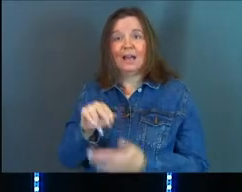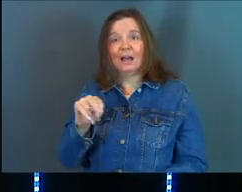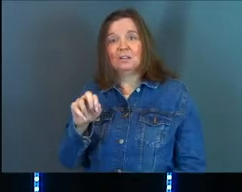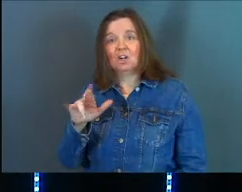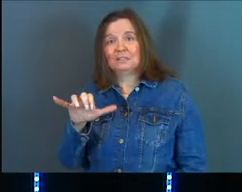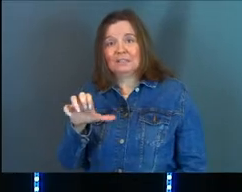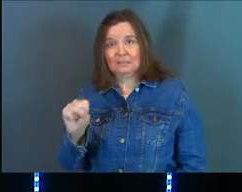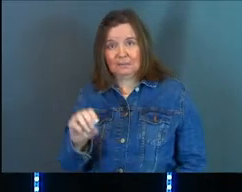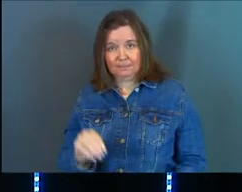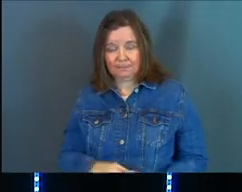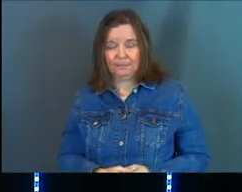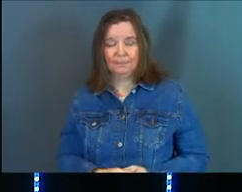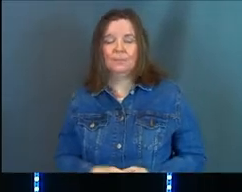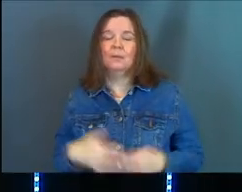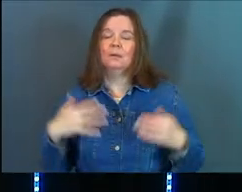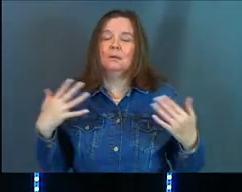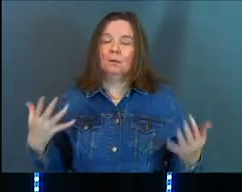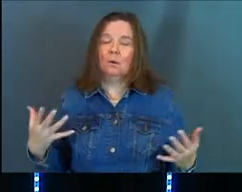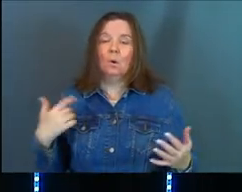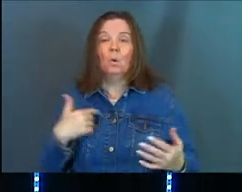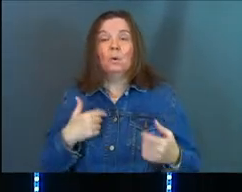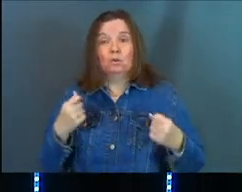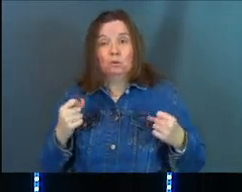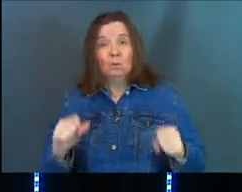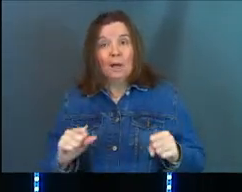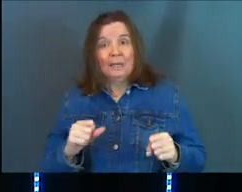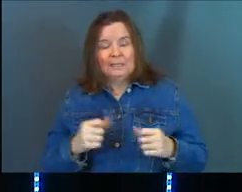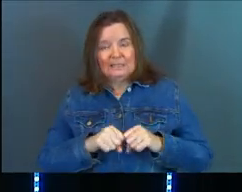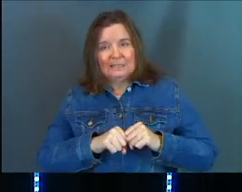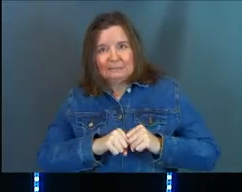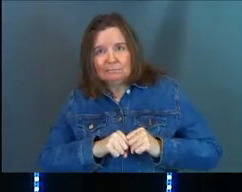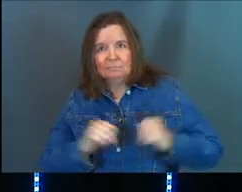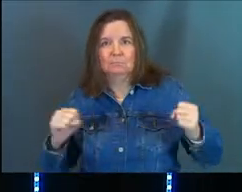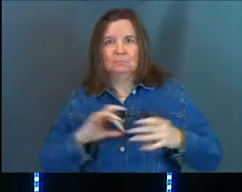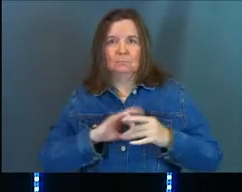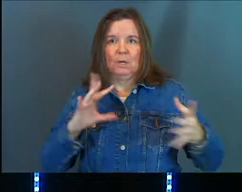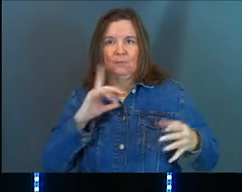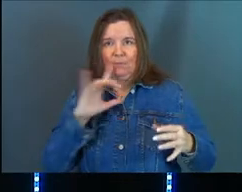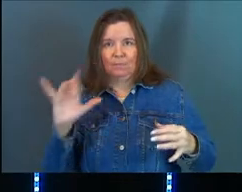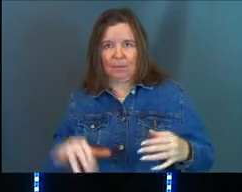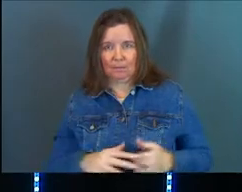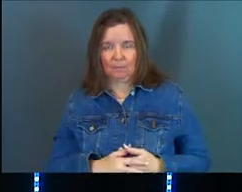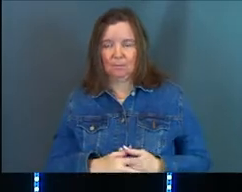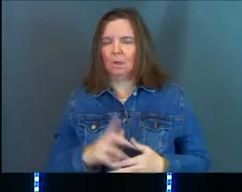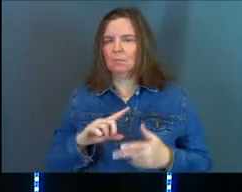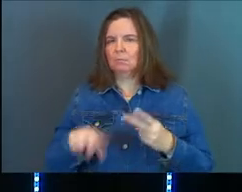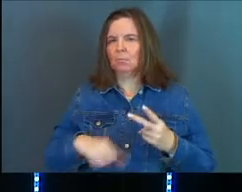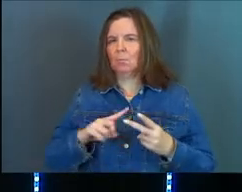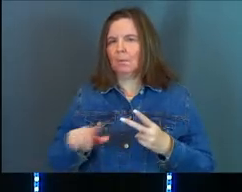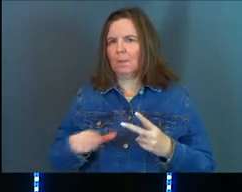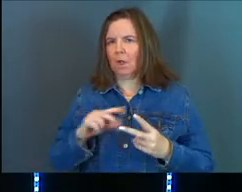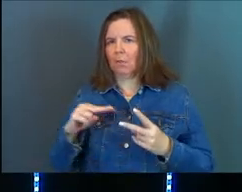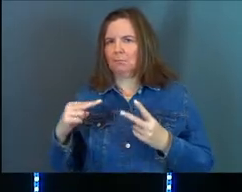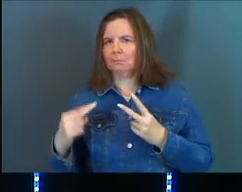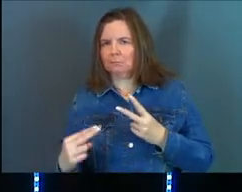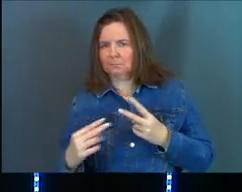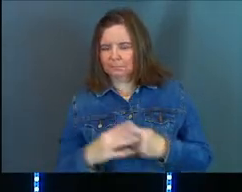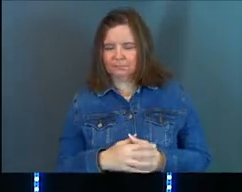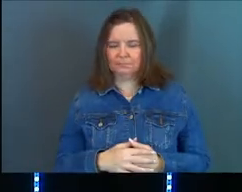narcissism. So we're trying to get you to break free of that. But what about the other side of the